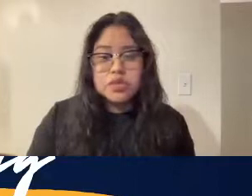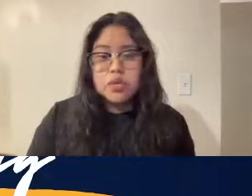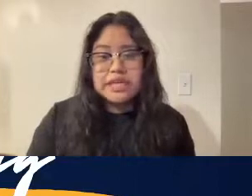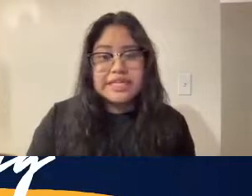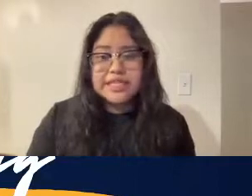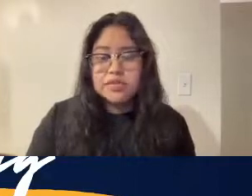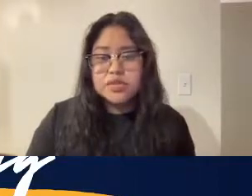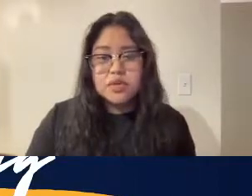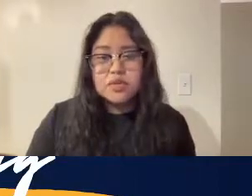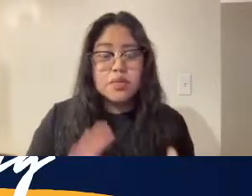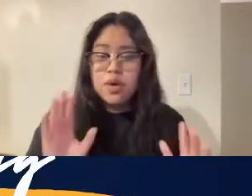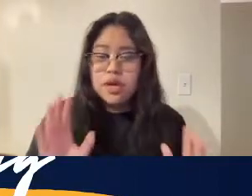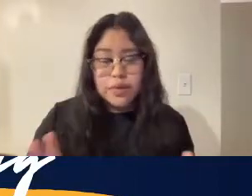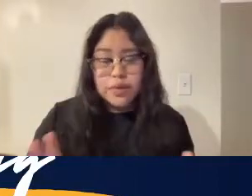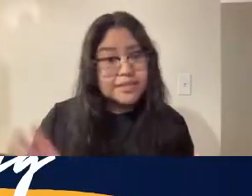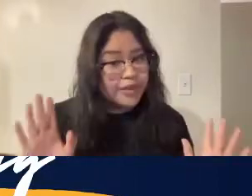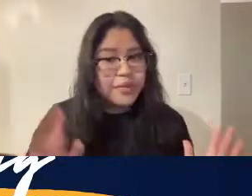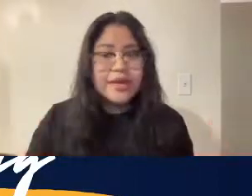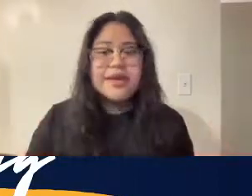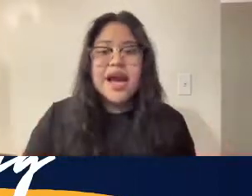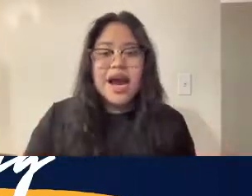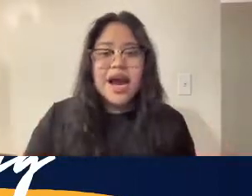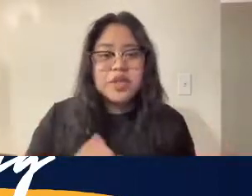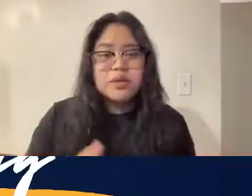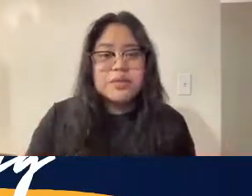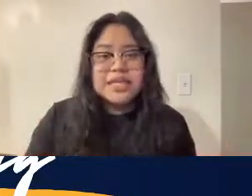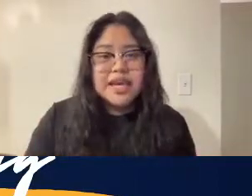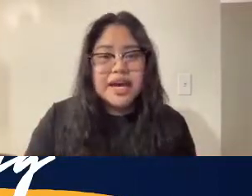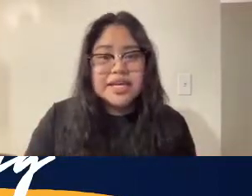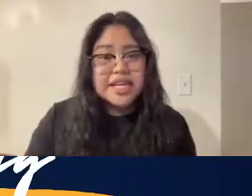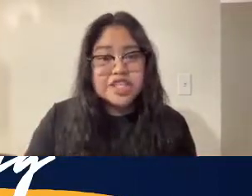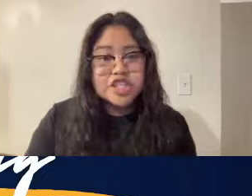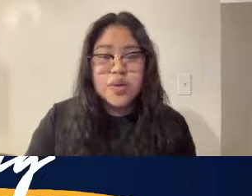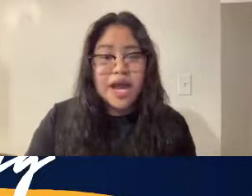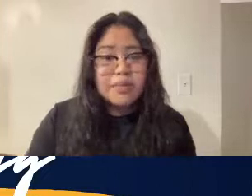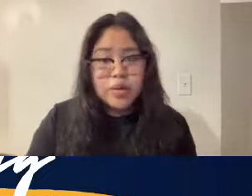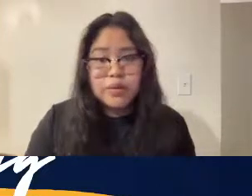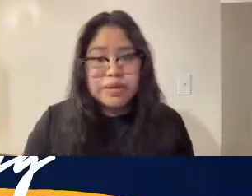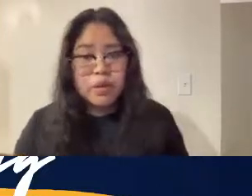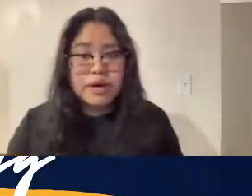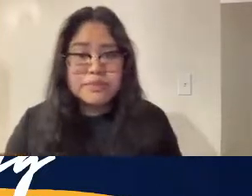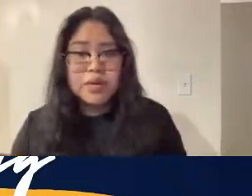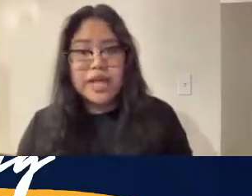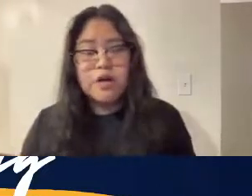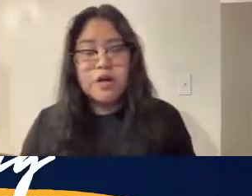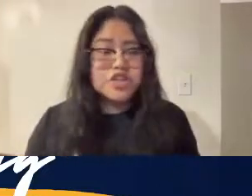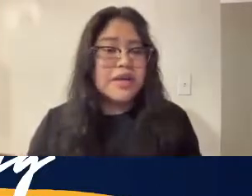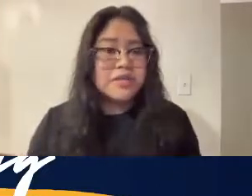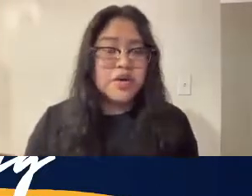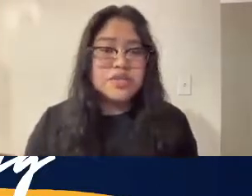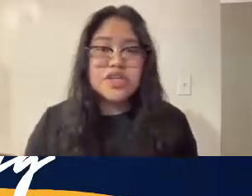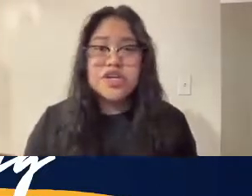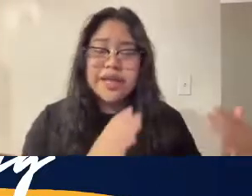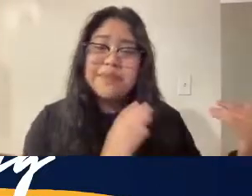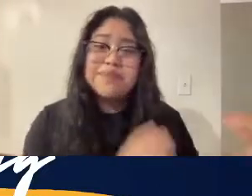local regional organizing council, one of the ways, by the way, you will be connected to high priority programs that will help us turn